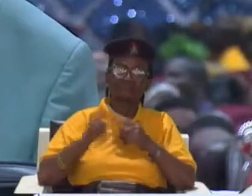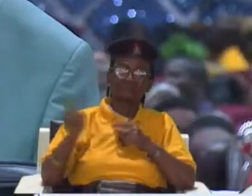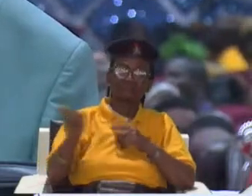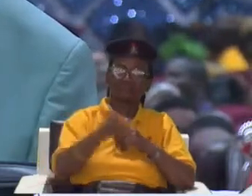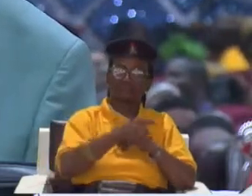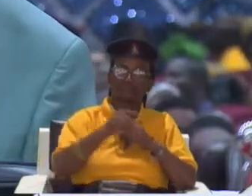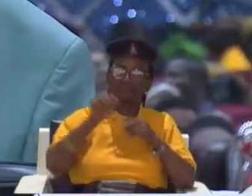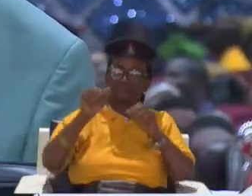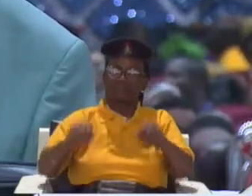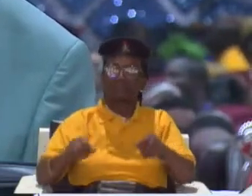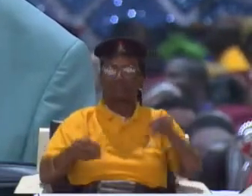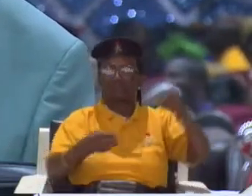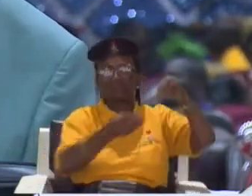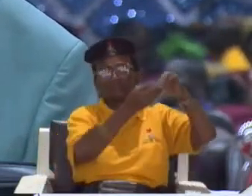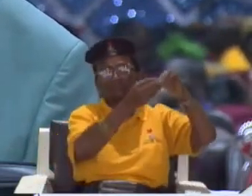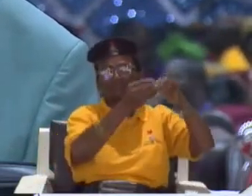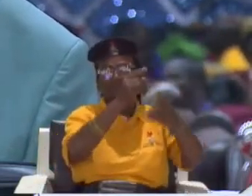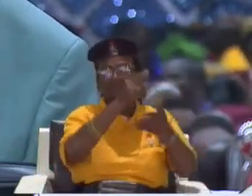your own that you want.